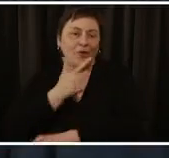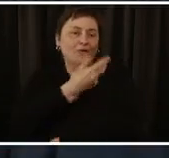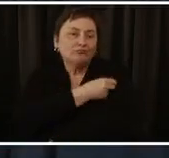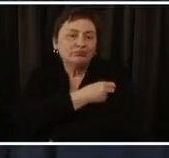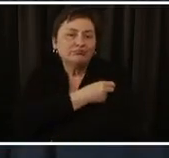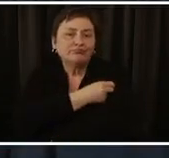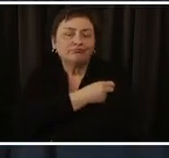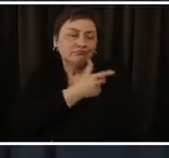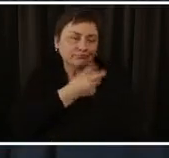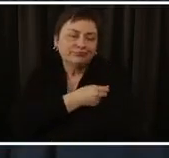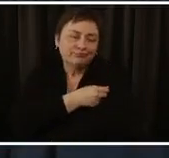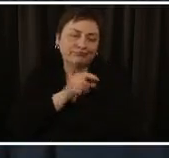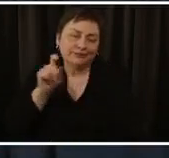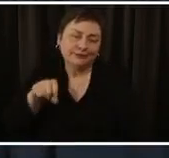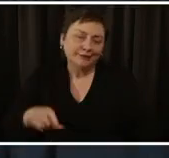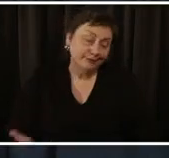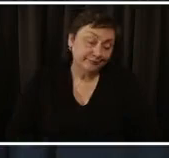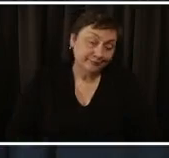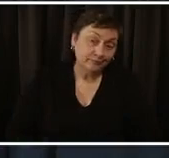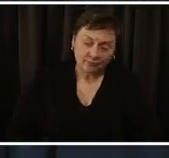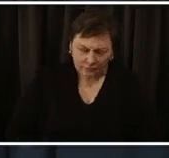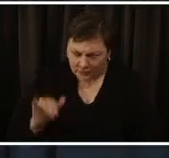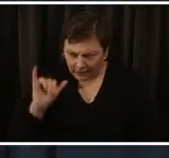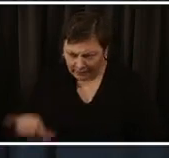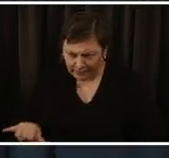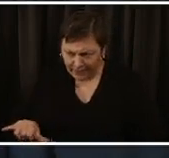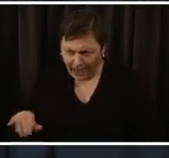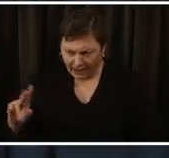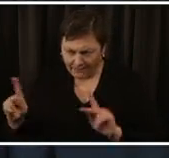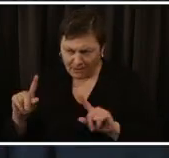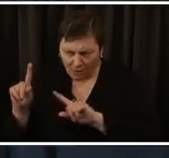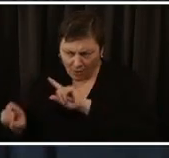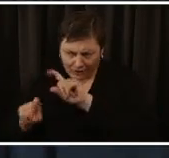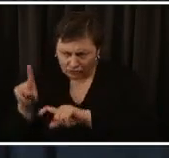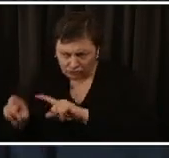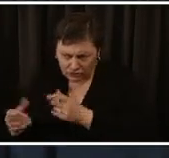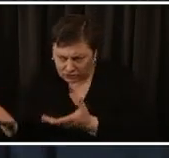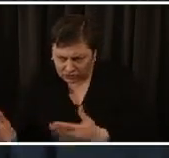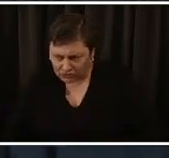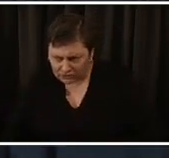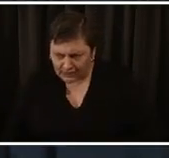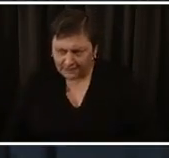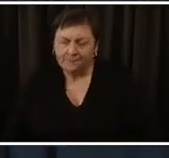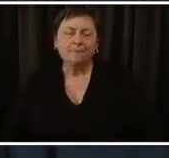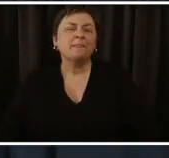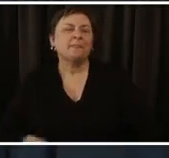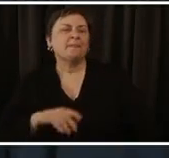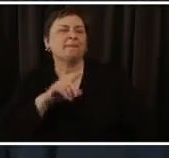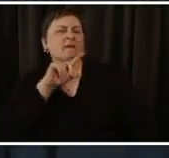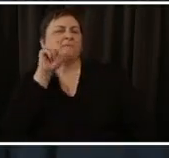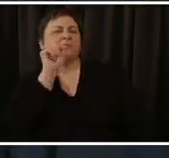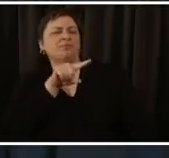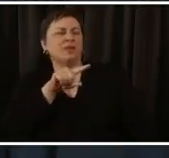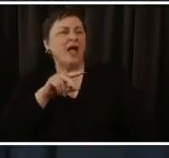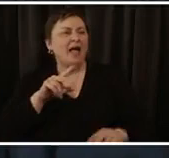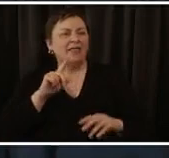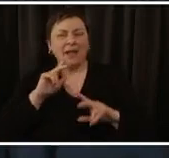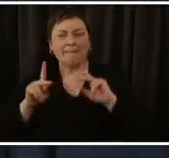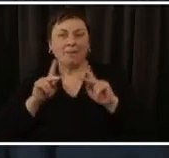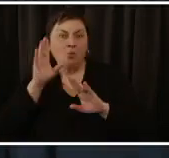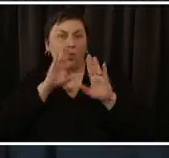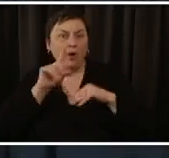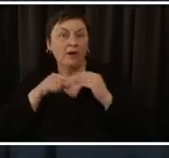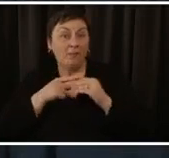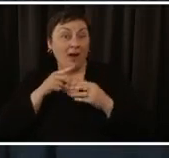help, or were those the kinds of questions they were asking? You know, they had specific questions related to just concerns with getting a third dose. There's not a